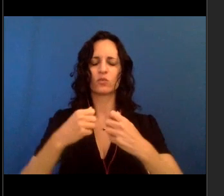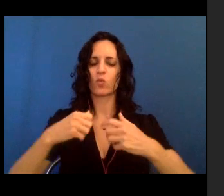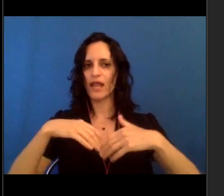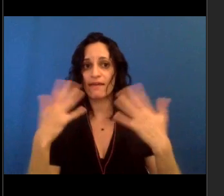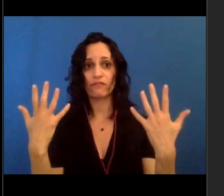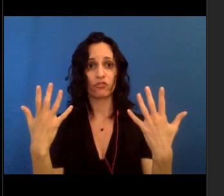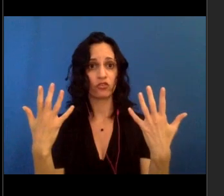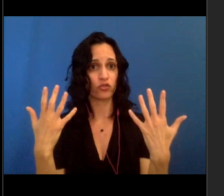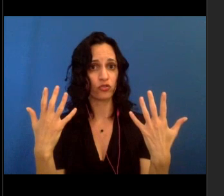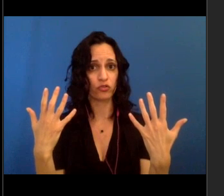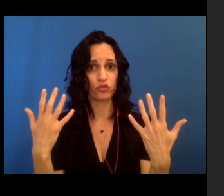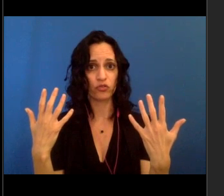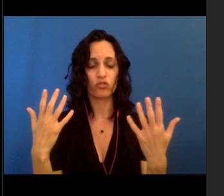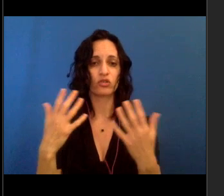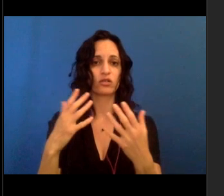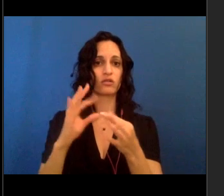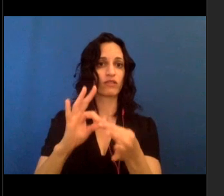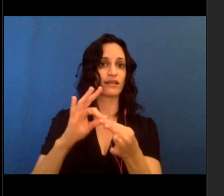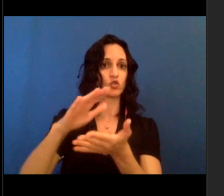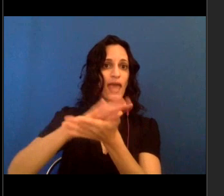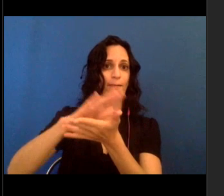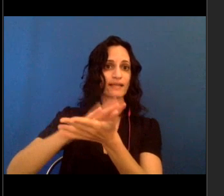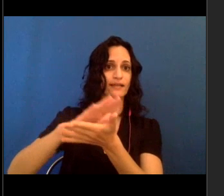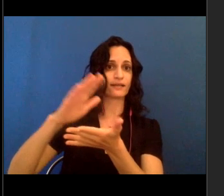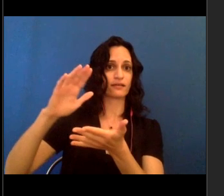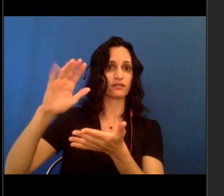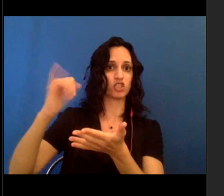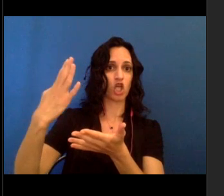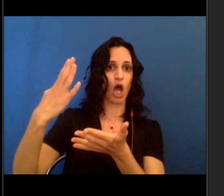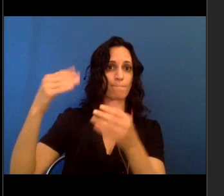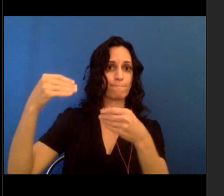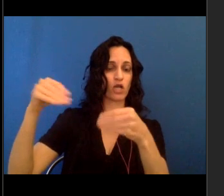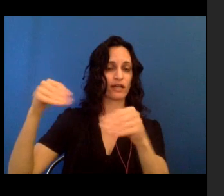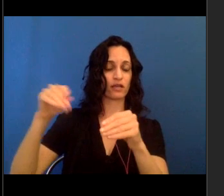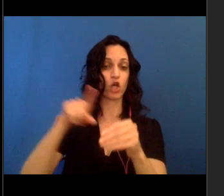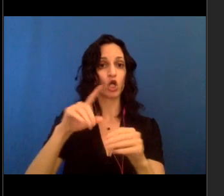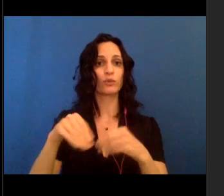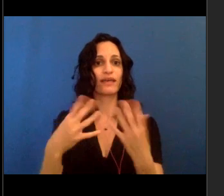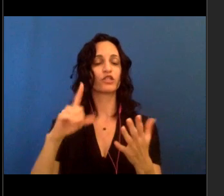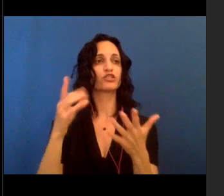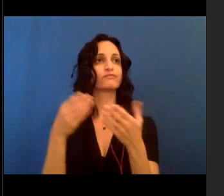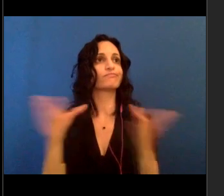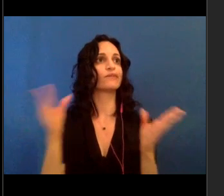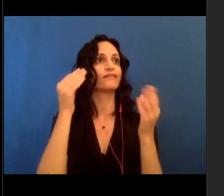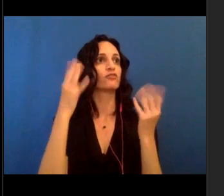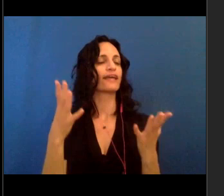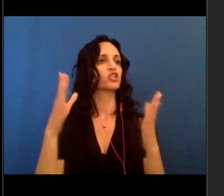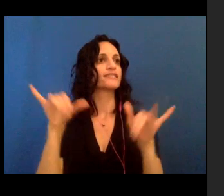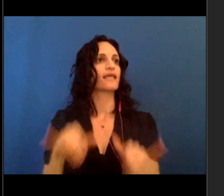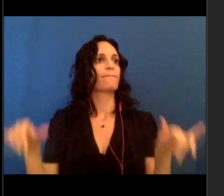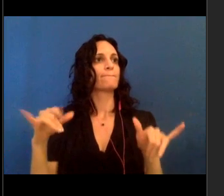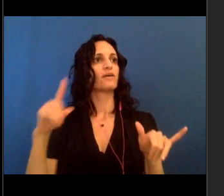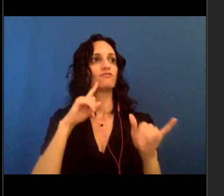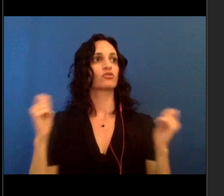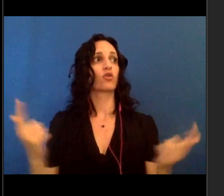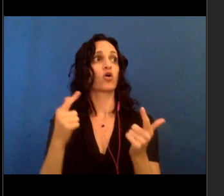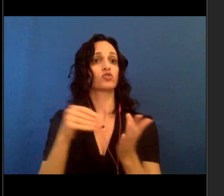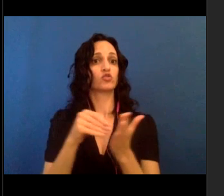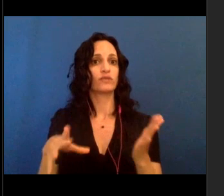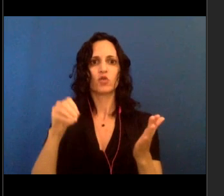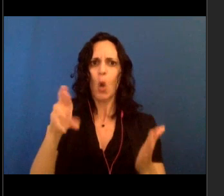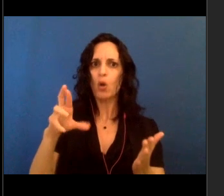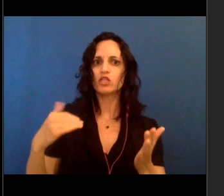be, say about the academic job market, are you giving sort of just blanket information to all students? Or are there discussions